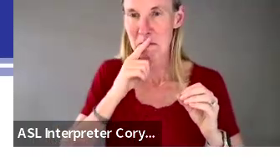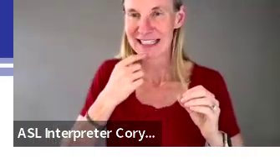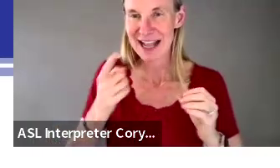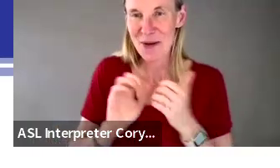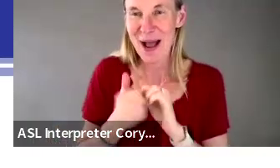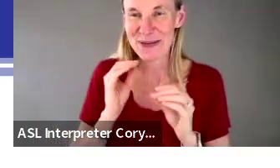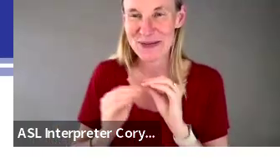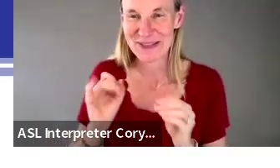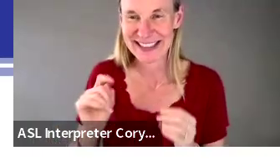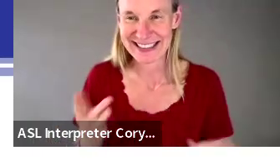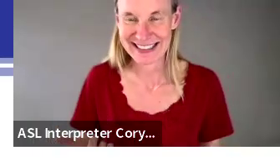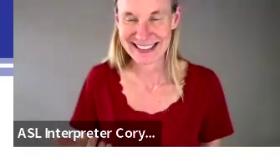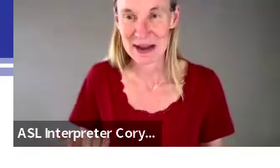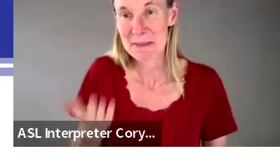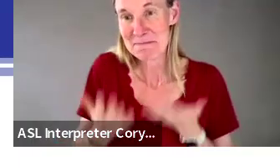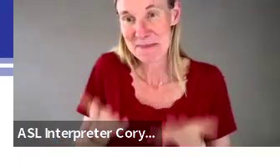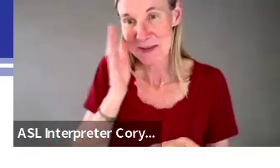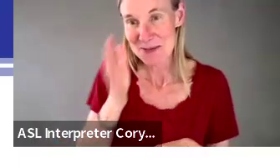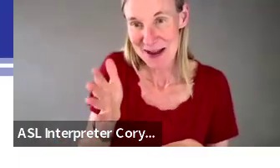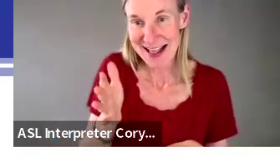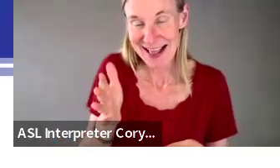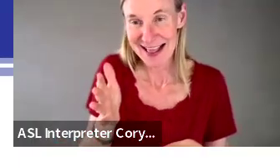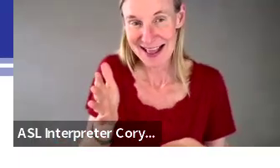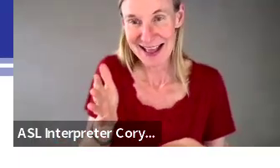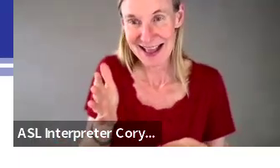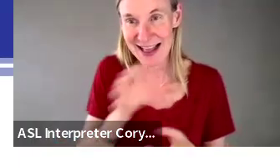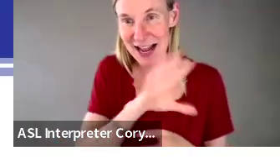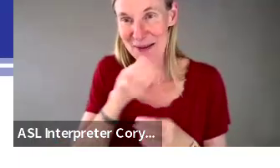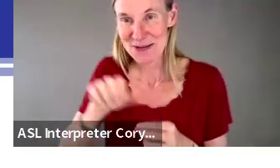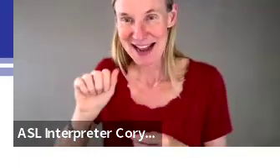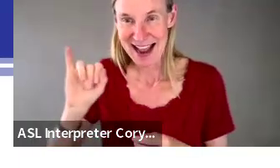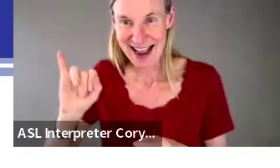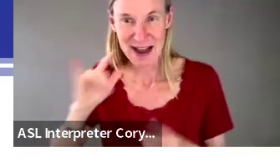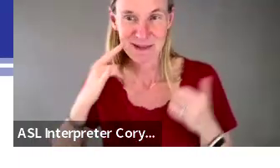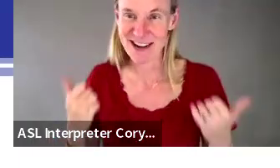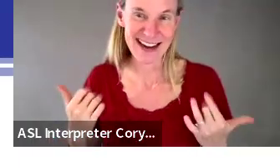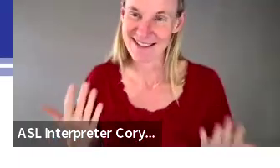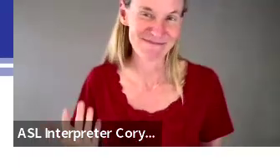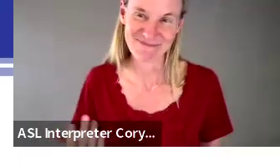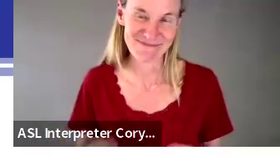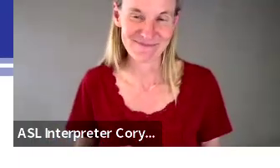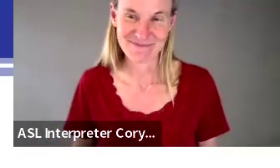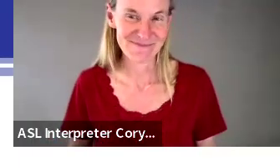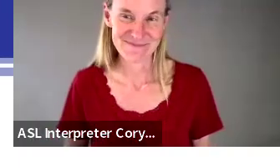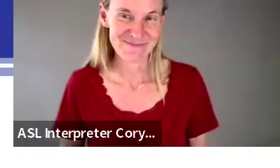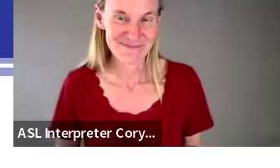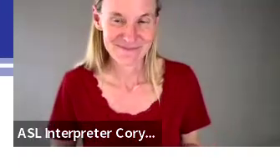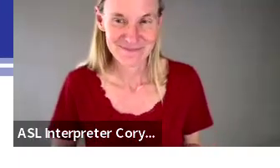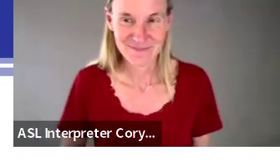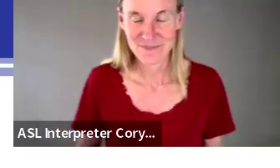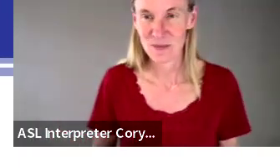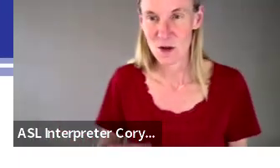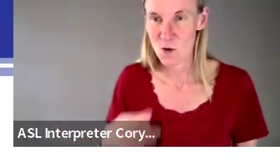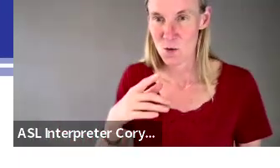text. Well, maybe it will with the inclusion of AI, but who ultimately